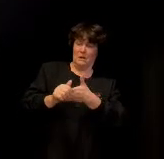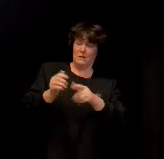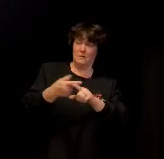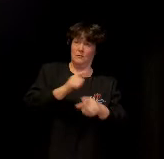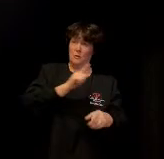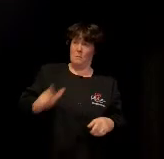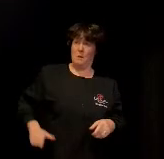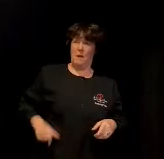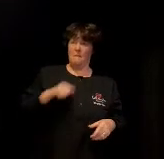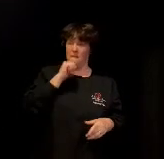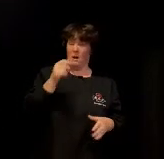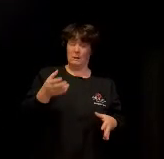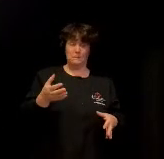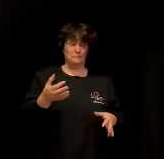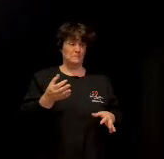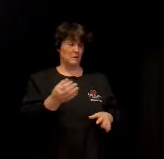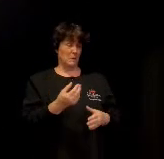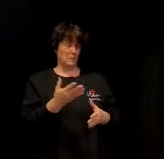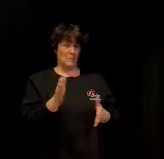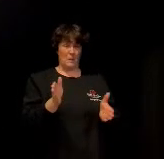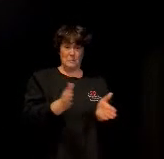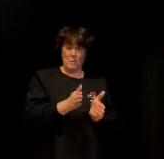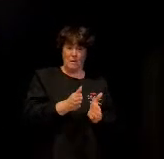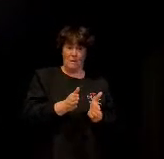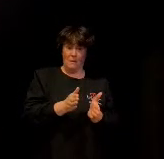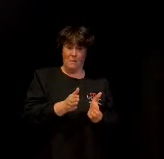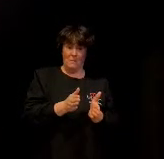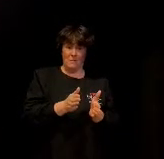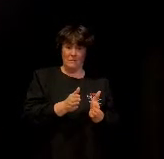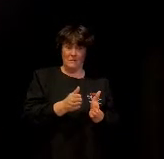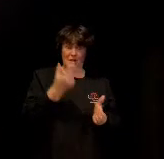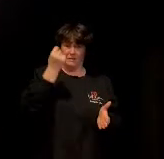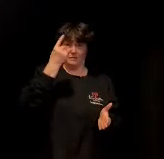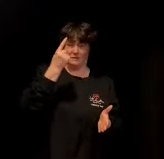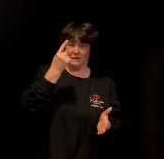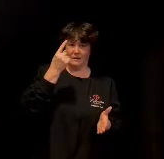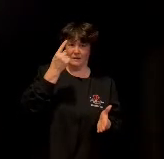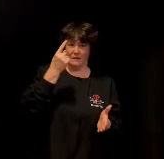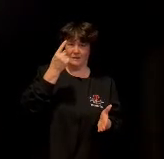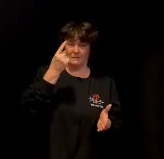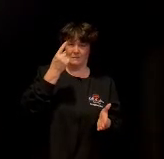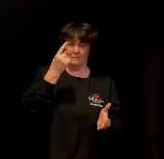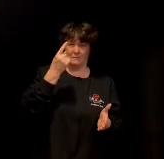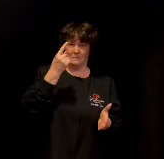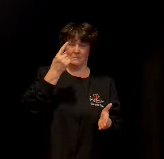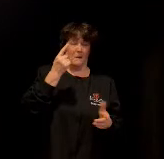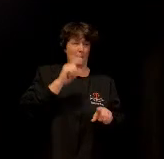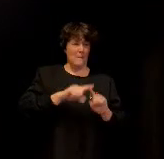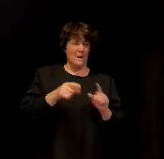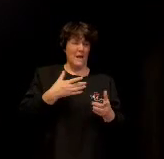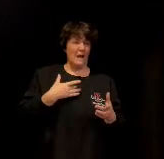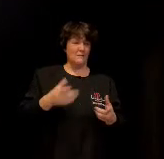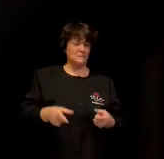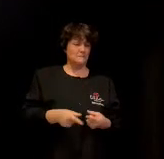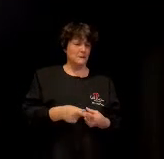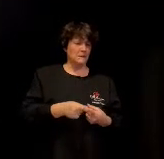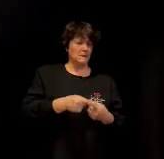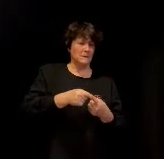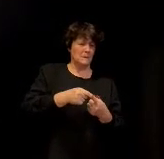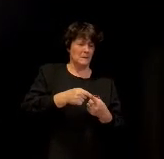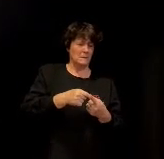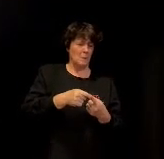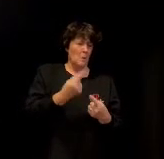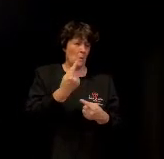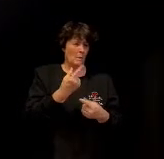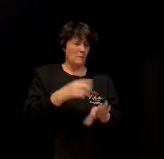just a general revelation. Right? I can have a specific guidance